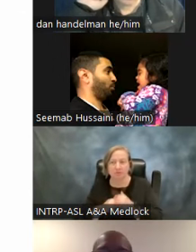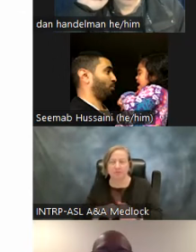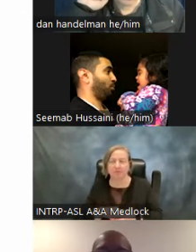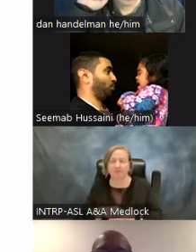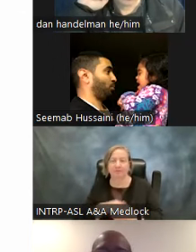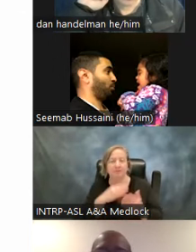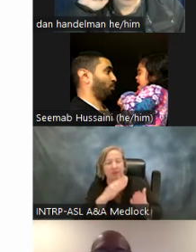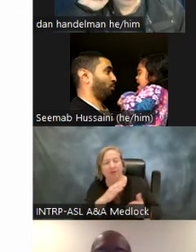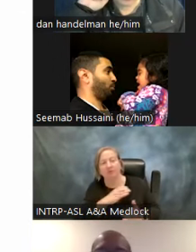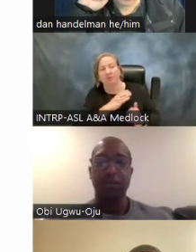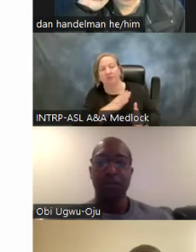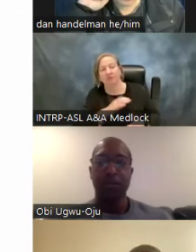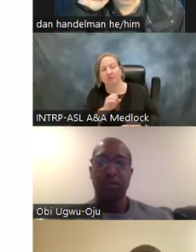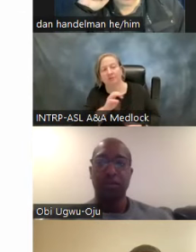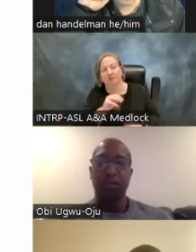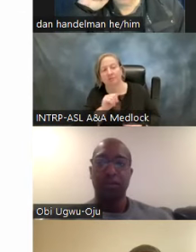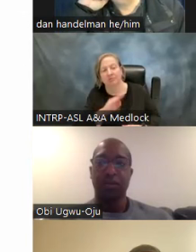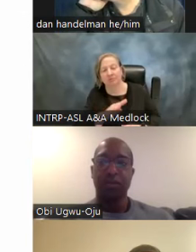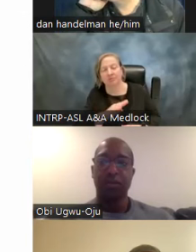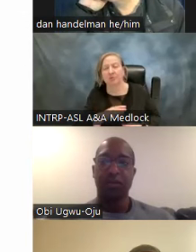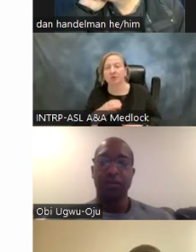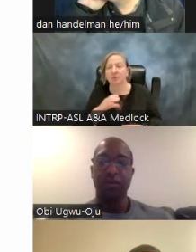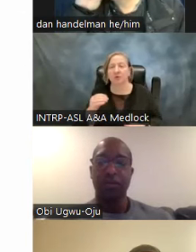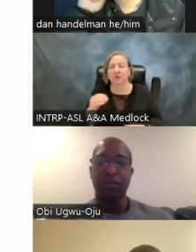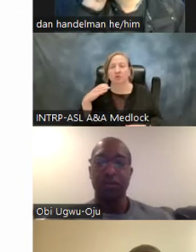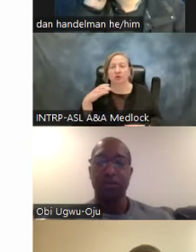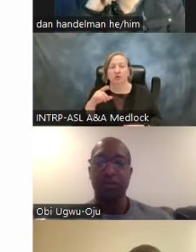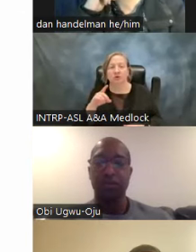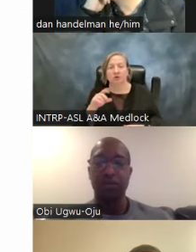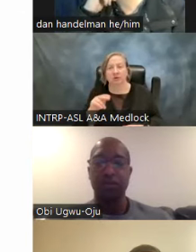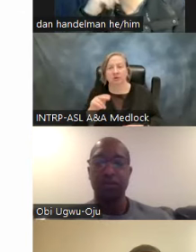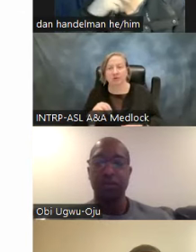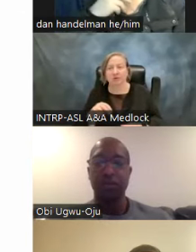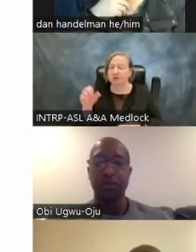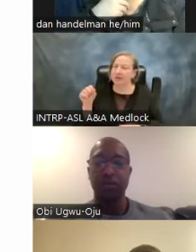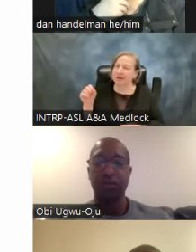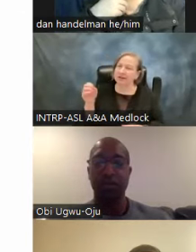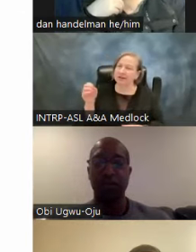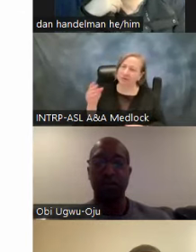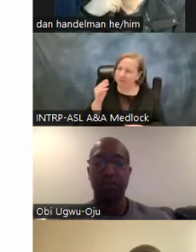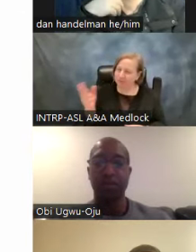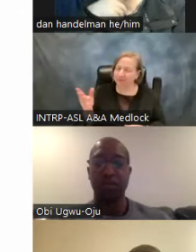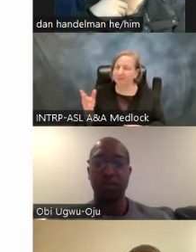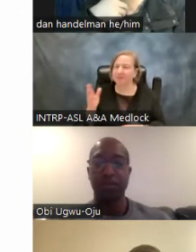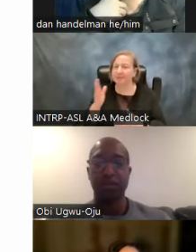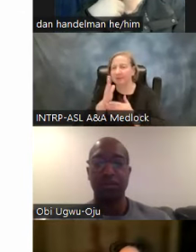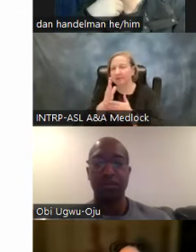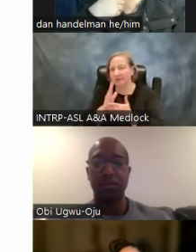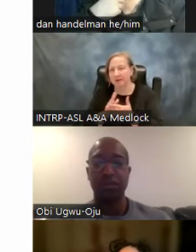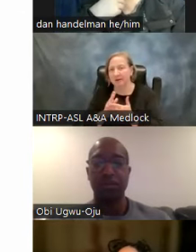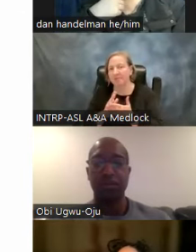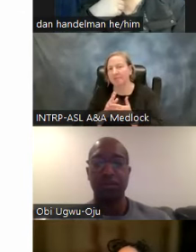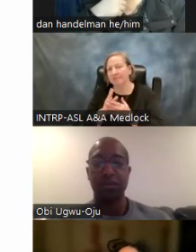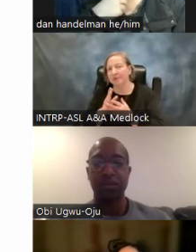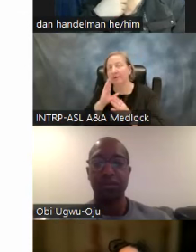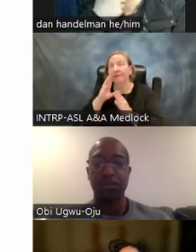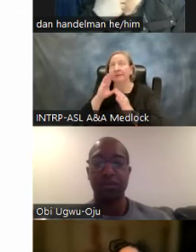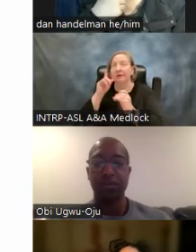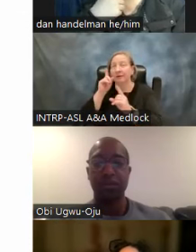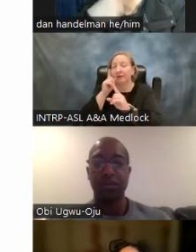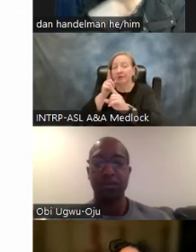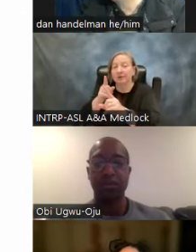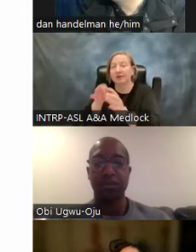Thank you, Commissioner Sima. Co-Chair Dan? Yeah, so just so you know, there's some aspirational language